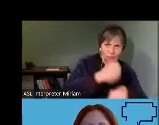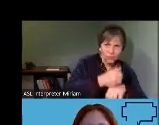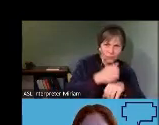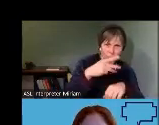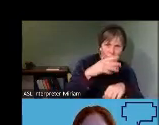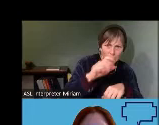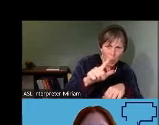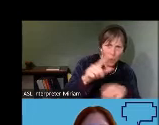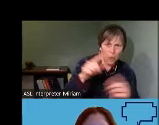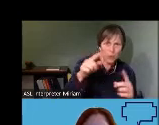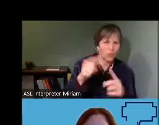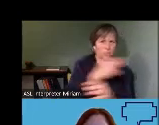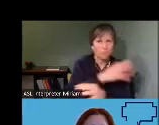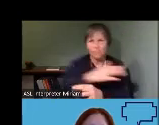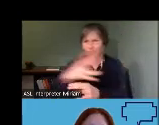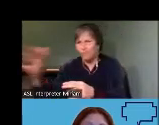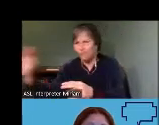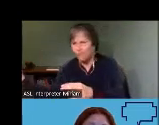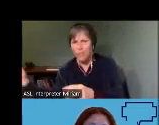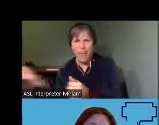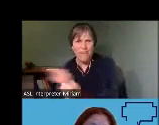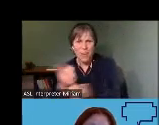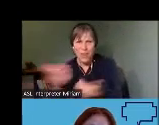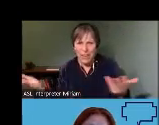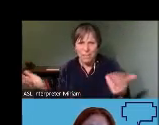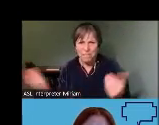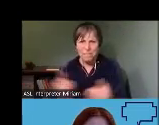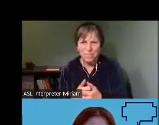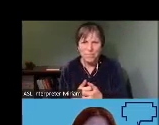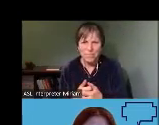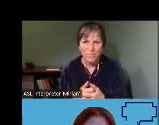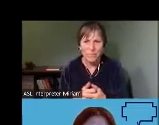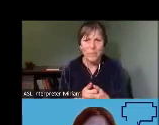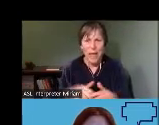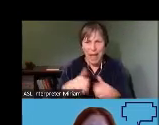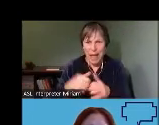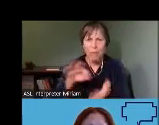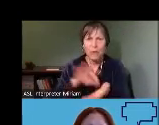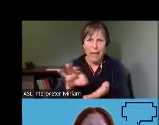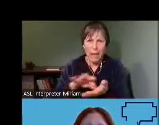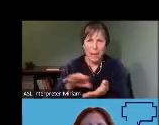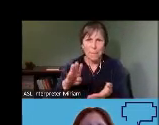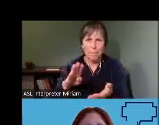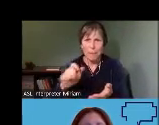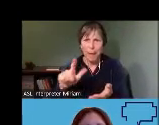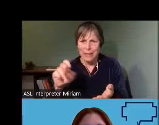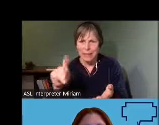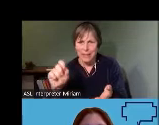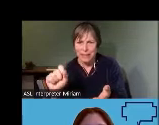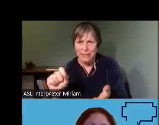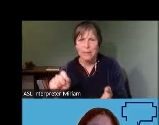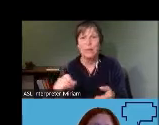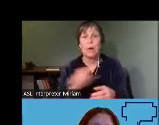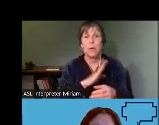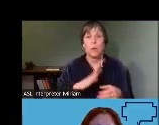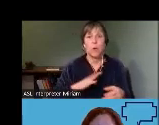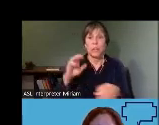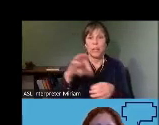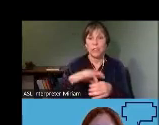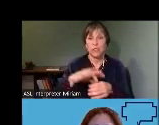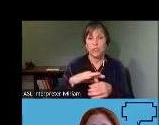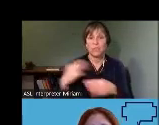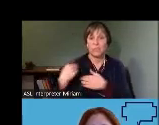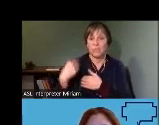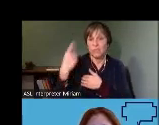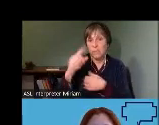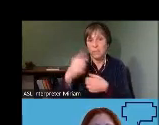elections is responsible for creating new municipal voter registration forms and creating that registration process that goes